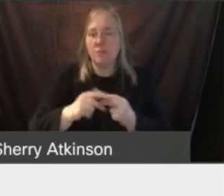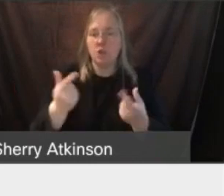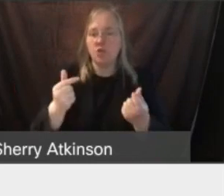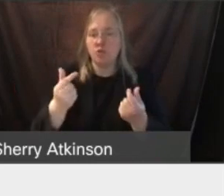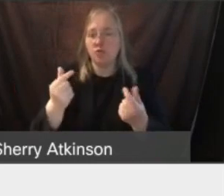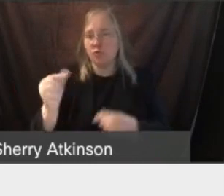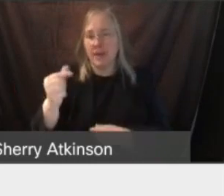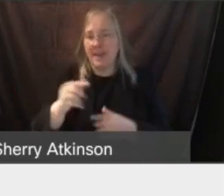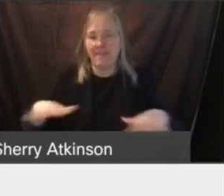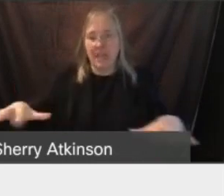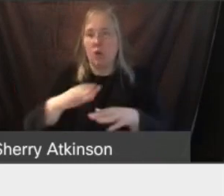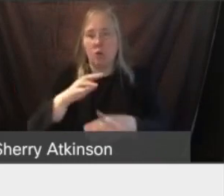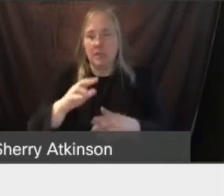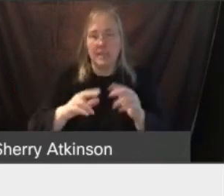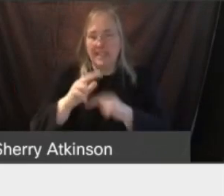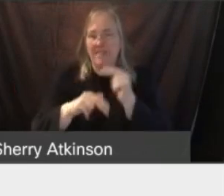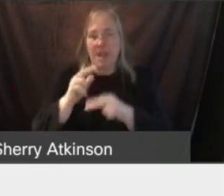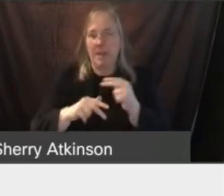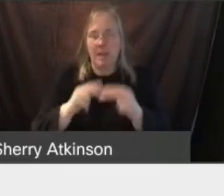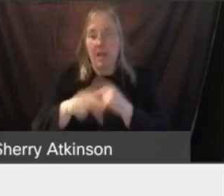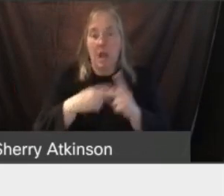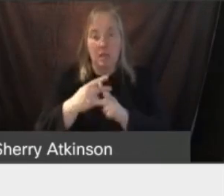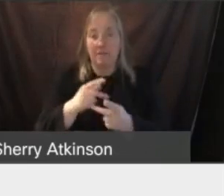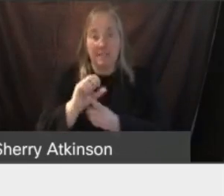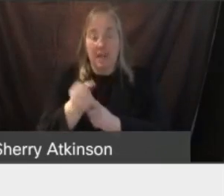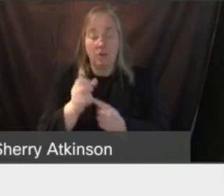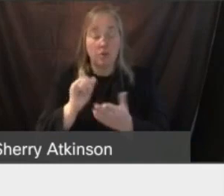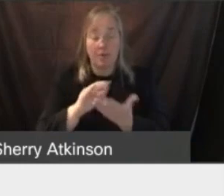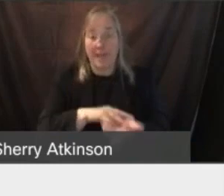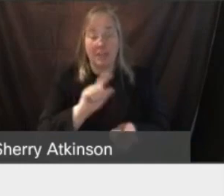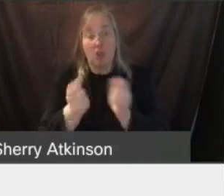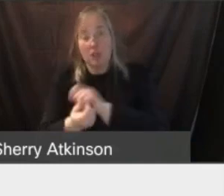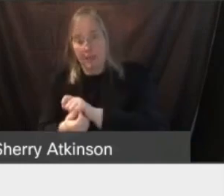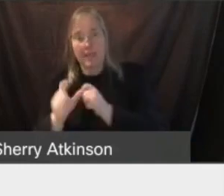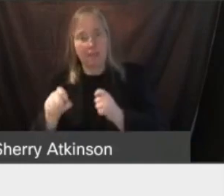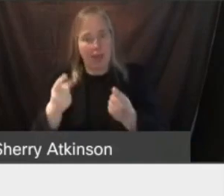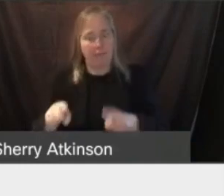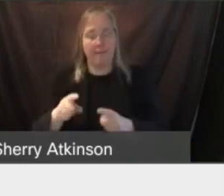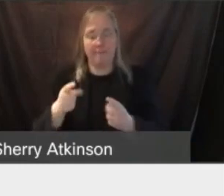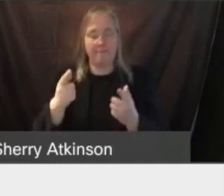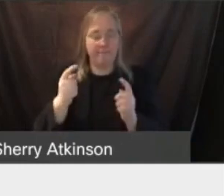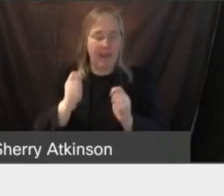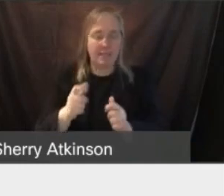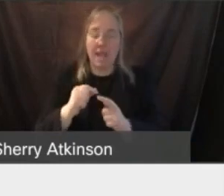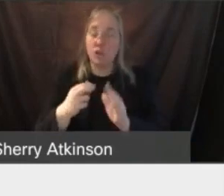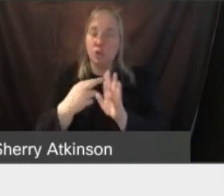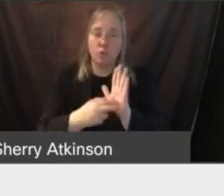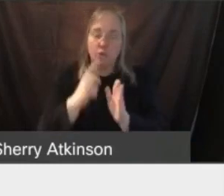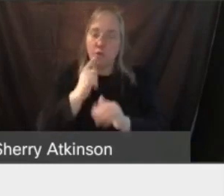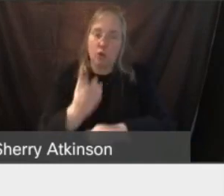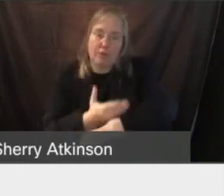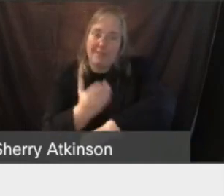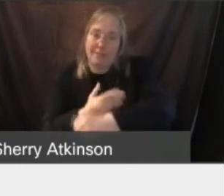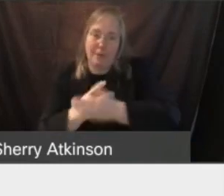scenario. And so the adjustment needs to happen fast. And the rules for redevelopment projects are